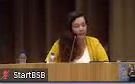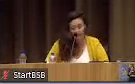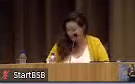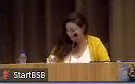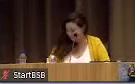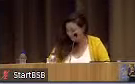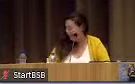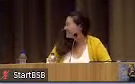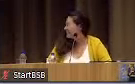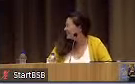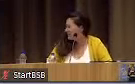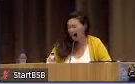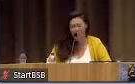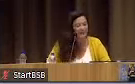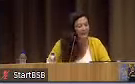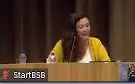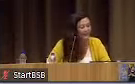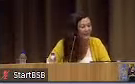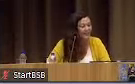Renato Taz,